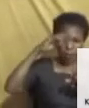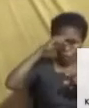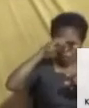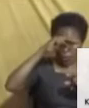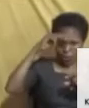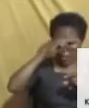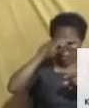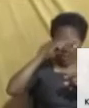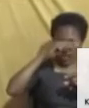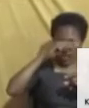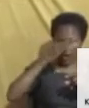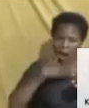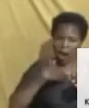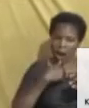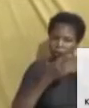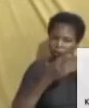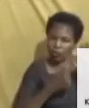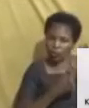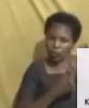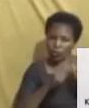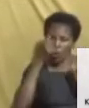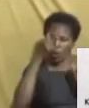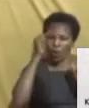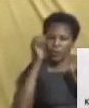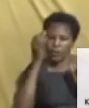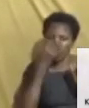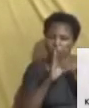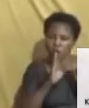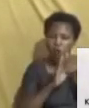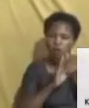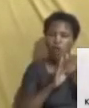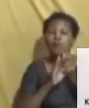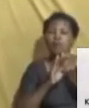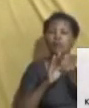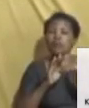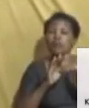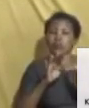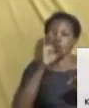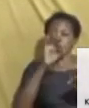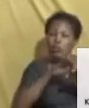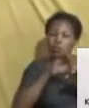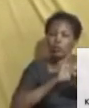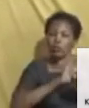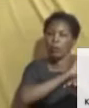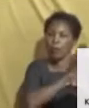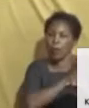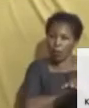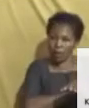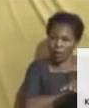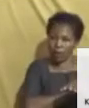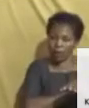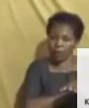traces the origin of the constituent power. At page